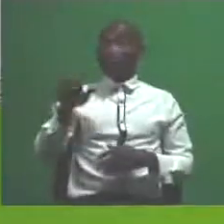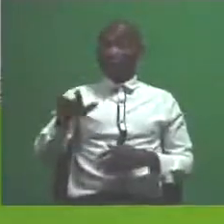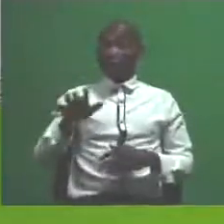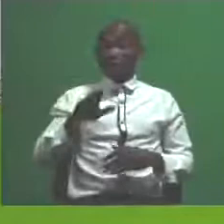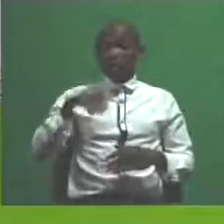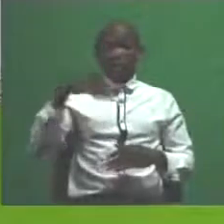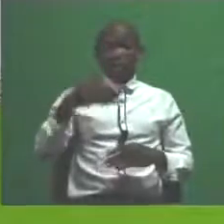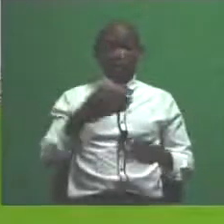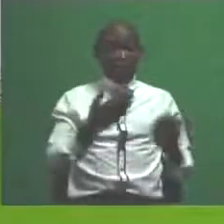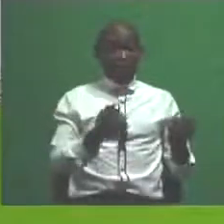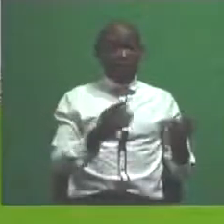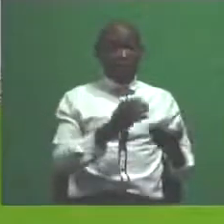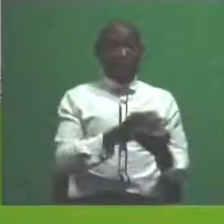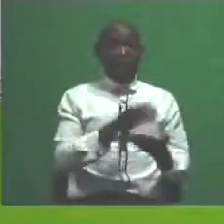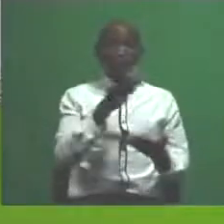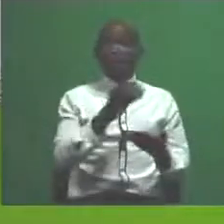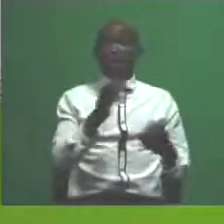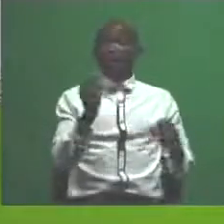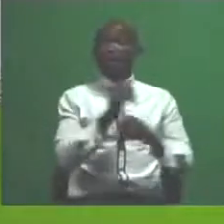hot.